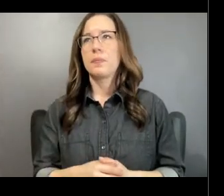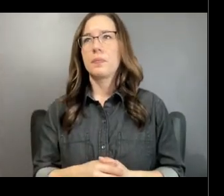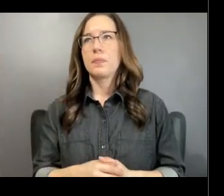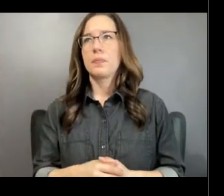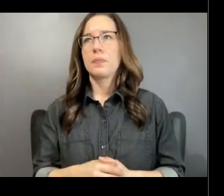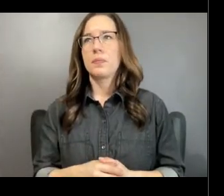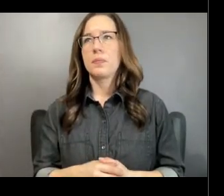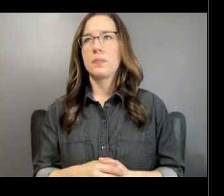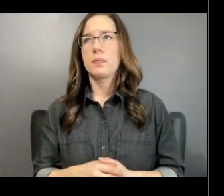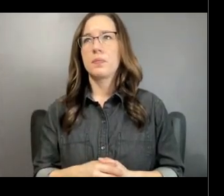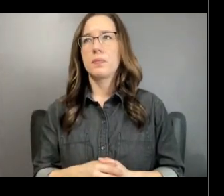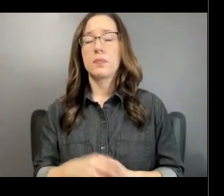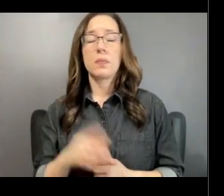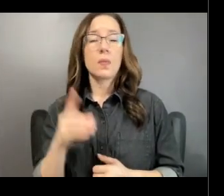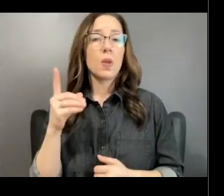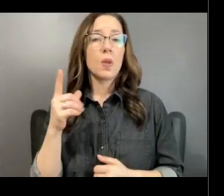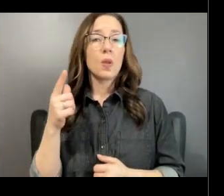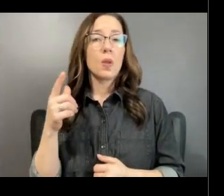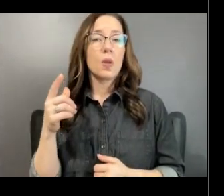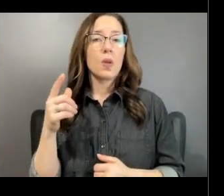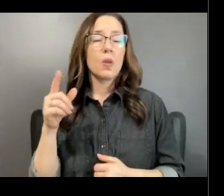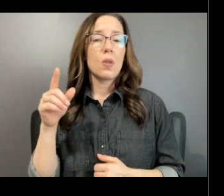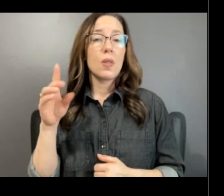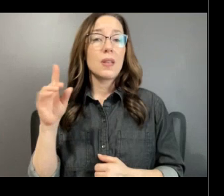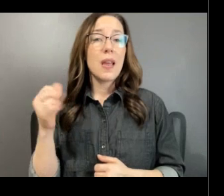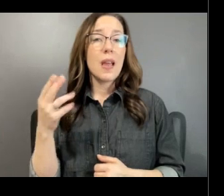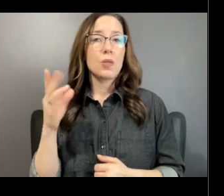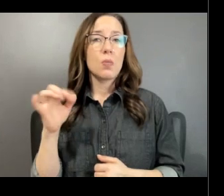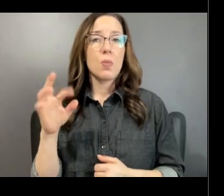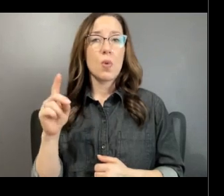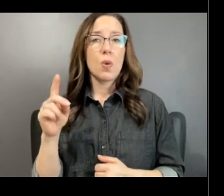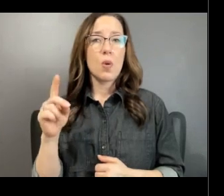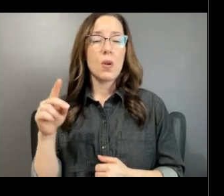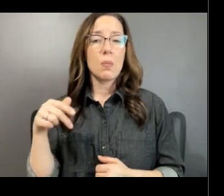The GoToWebinar dashboard and control panel.